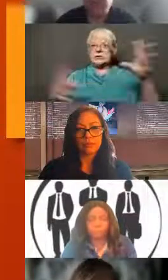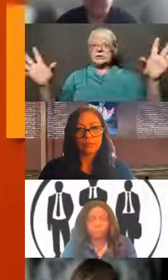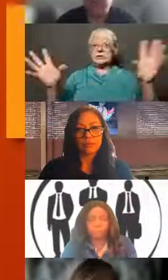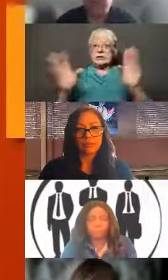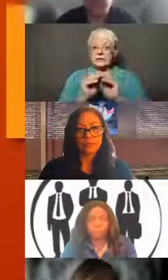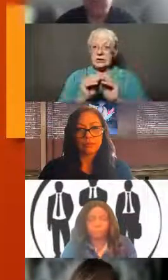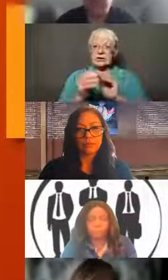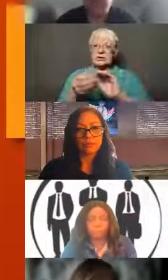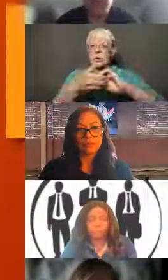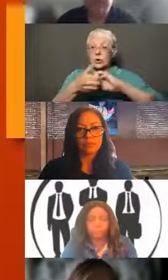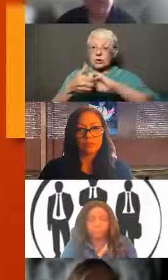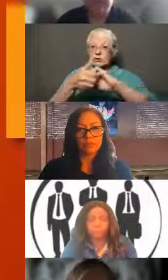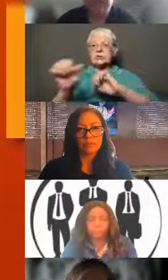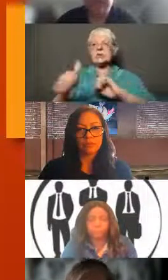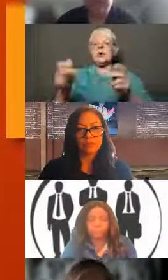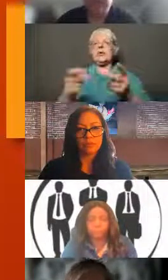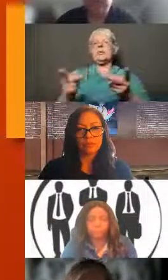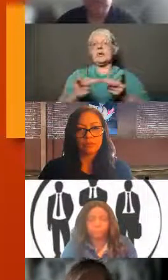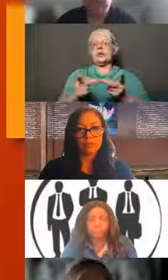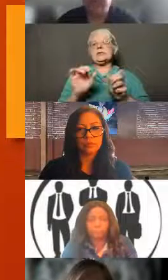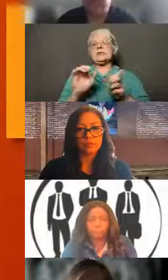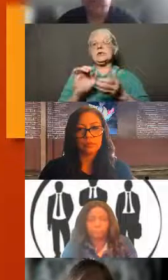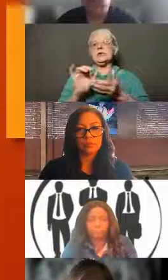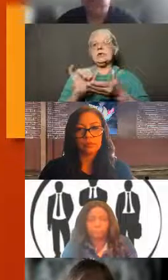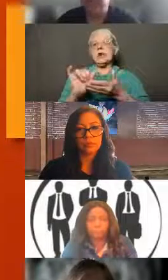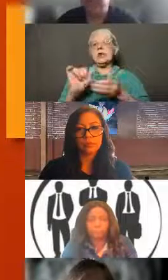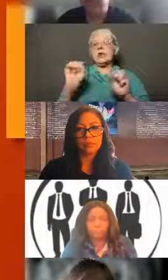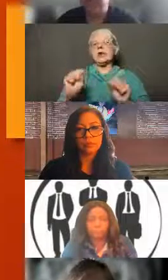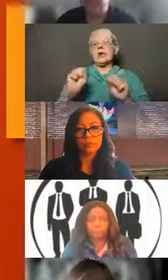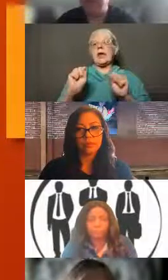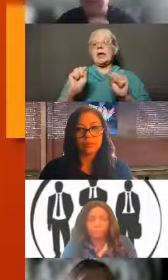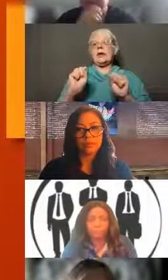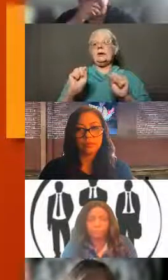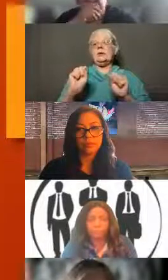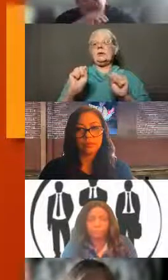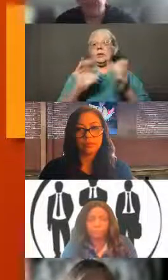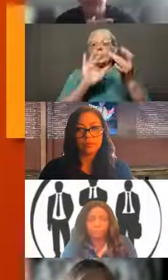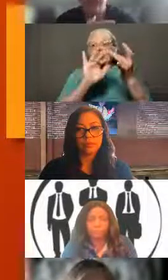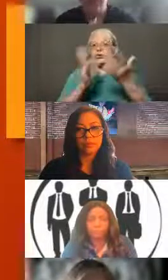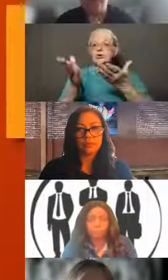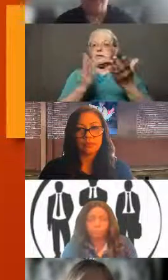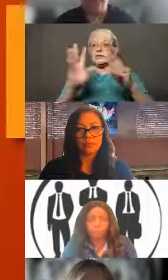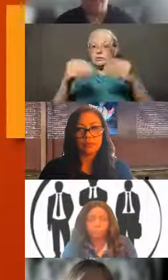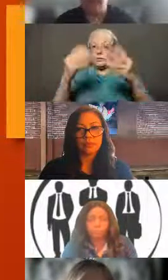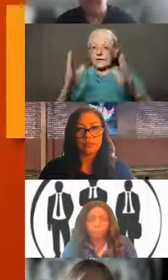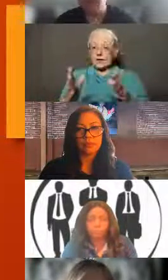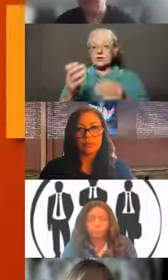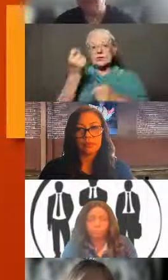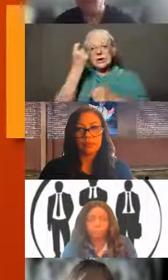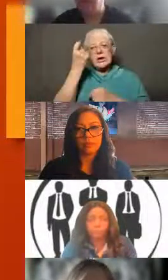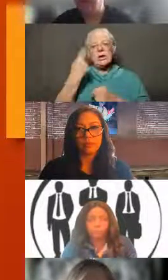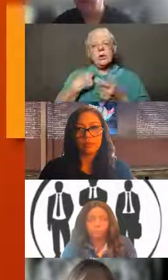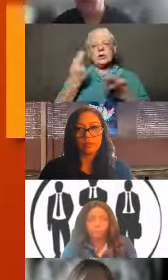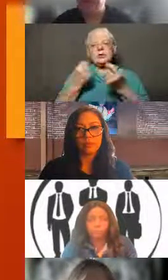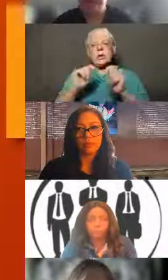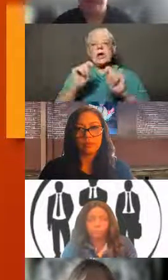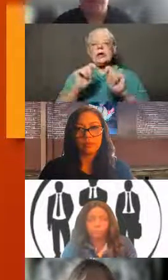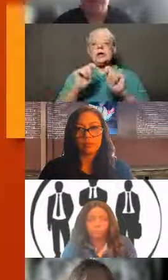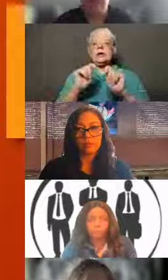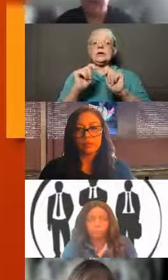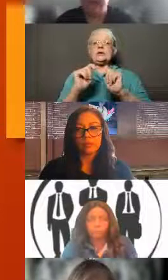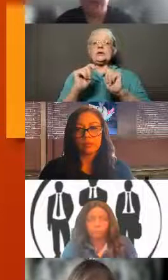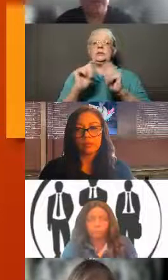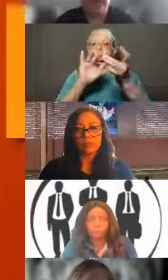coalitions, or other places we might be able to reach service providers? Again, we are trying to reach as many